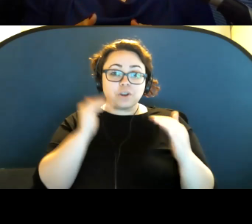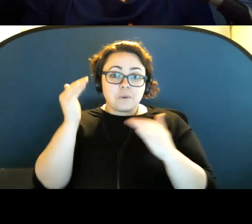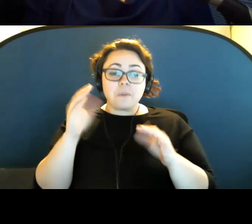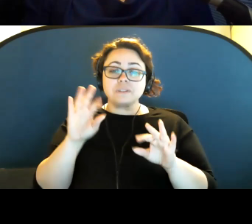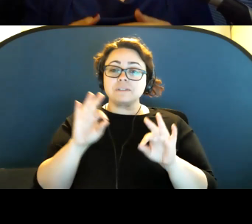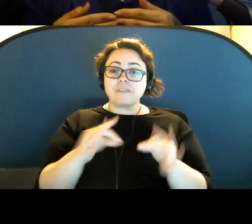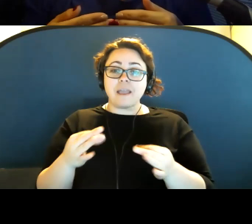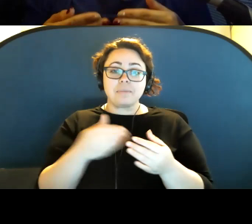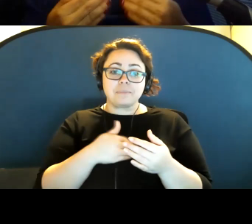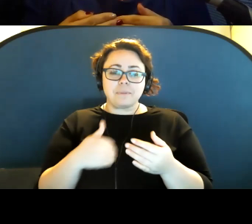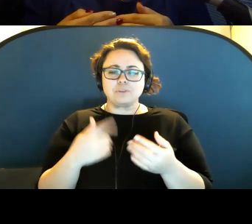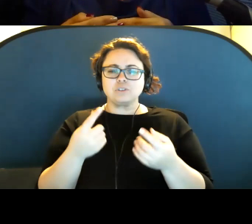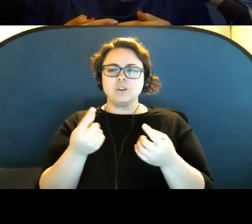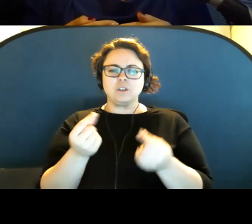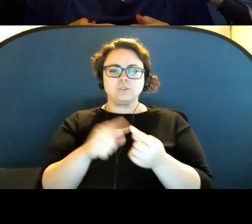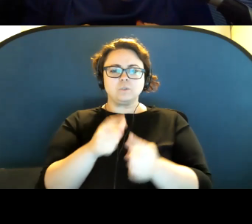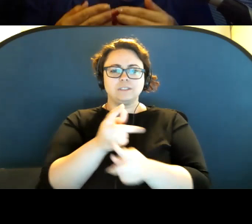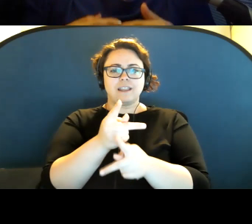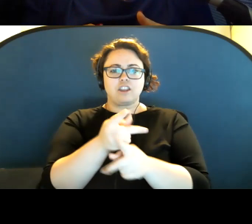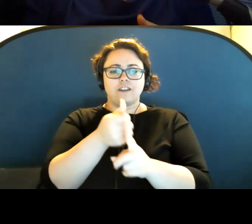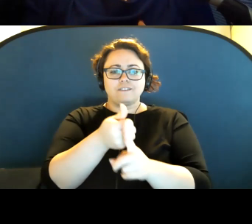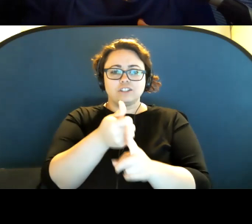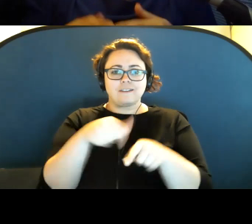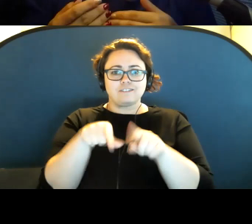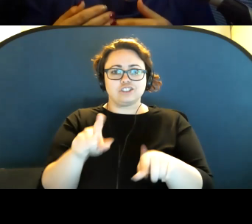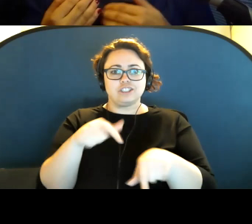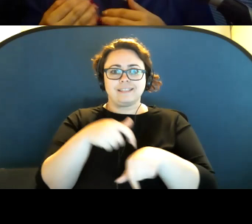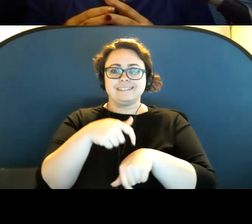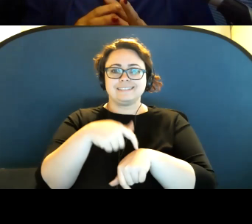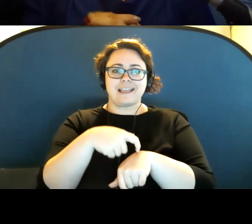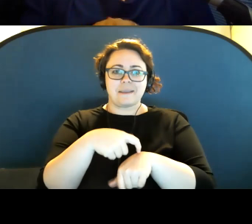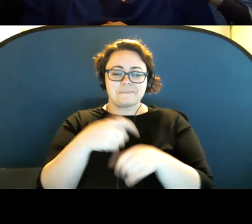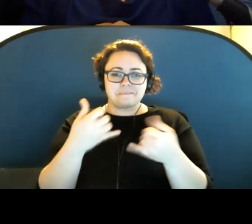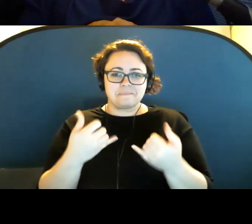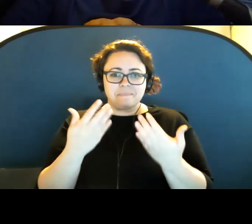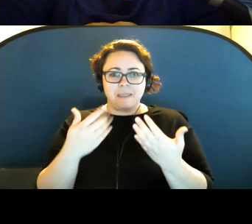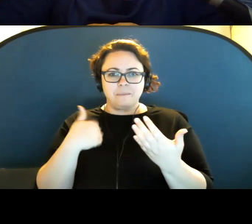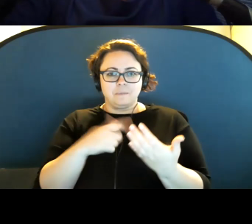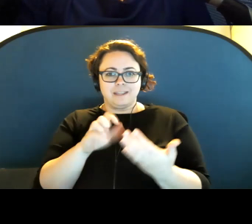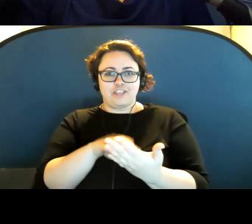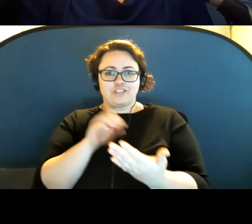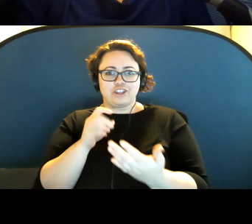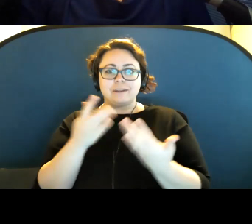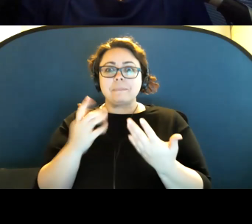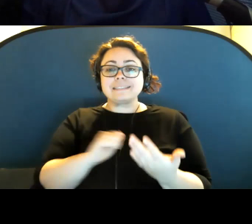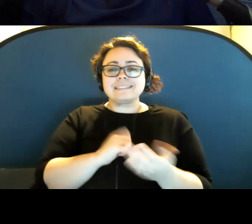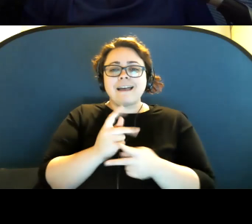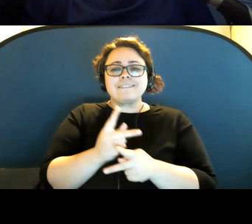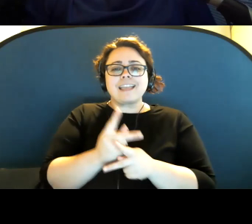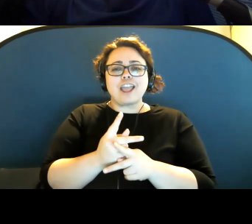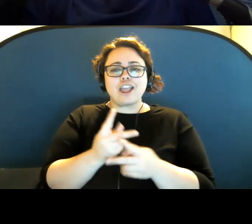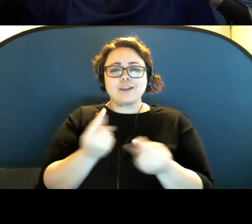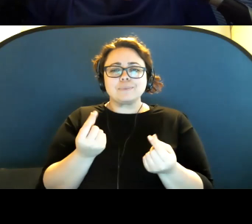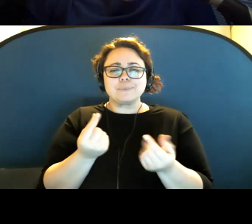thing are you doing to take care of yourself during this time that maybe we can learn from? What self-care tactics are you using as a